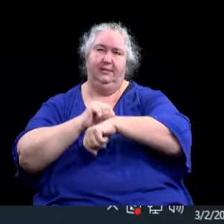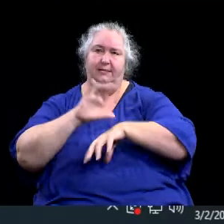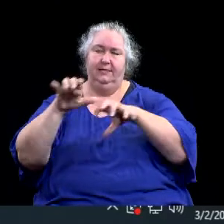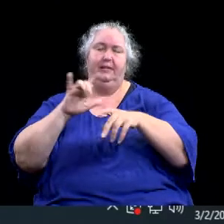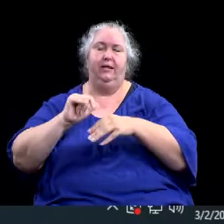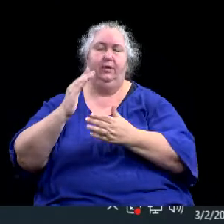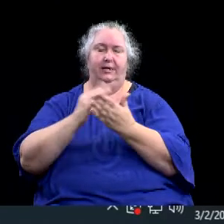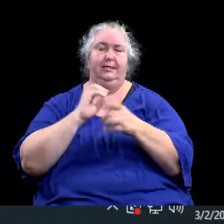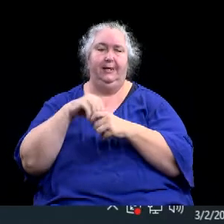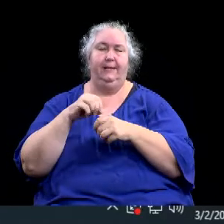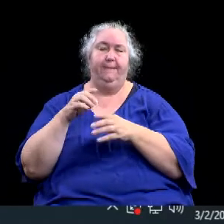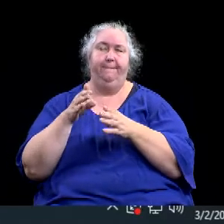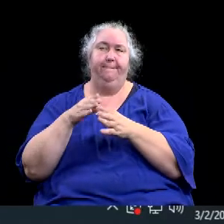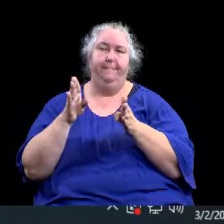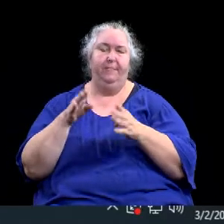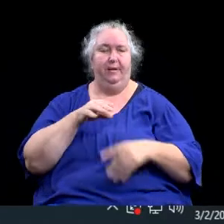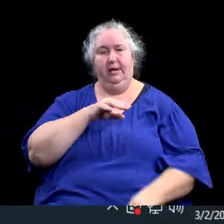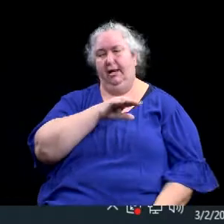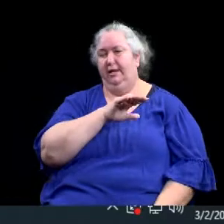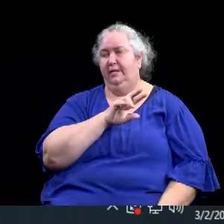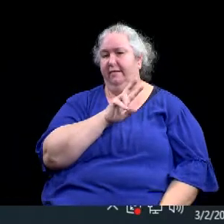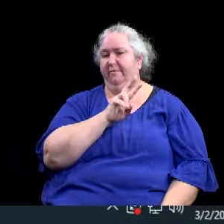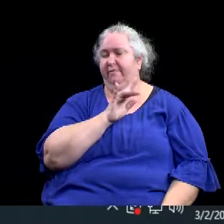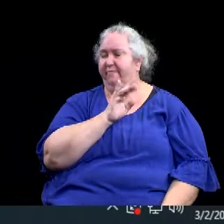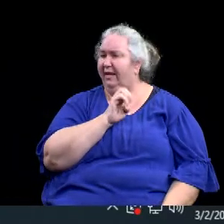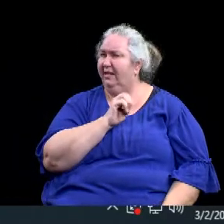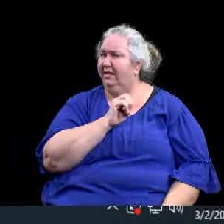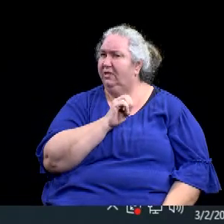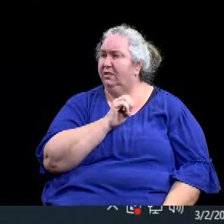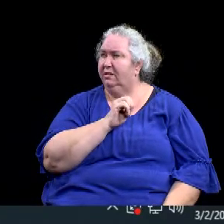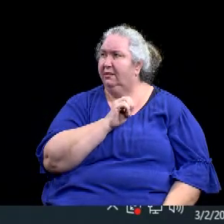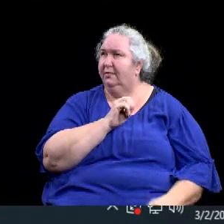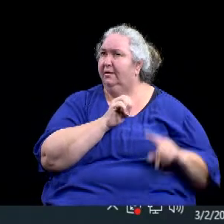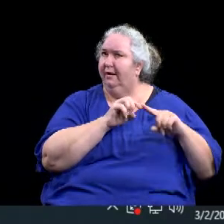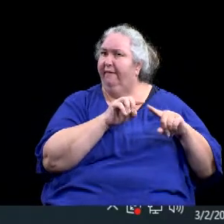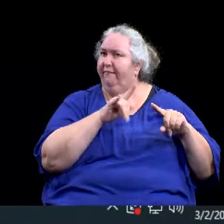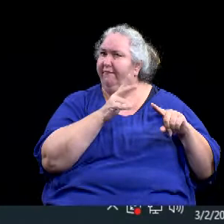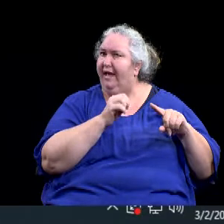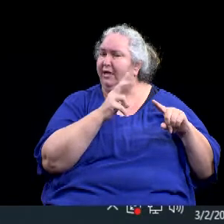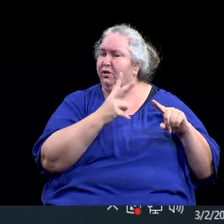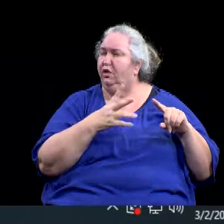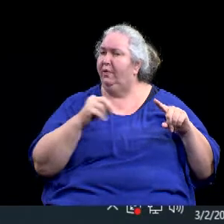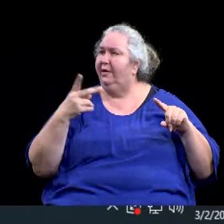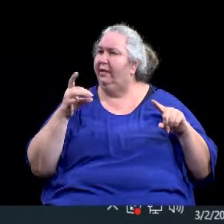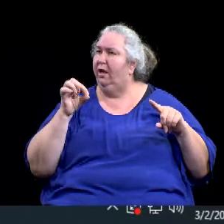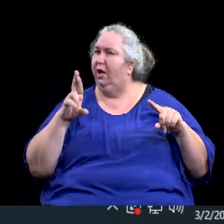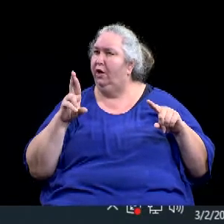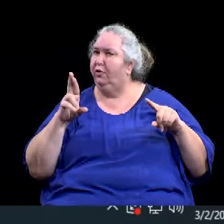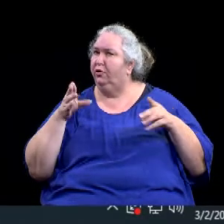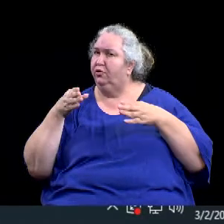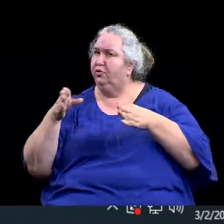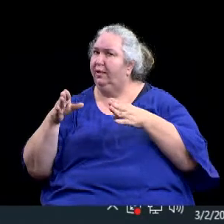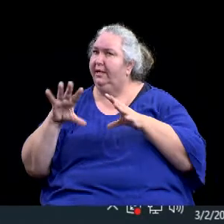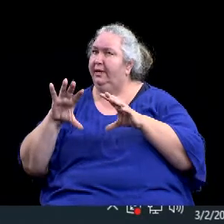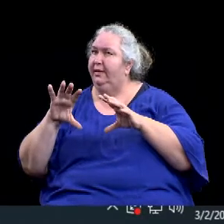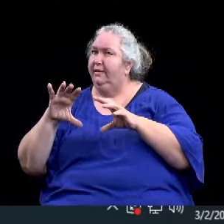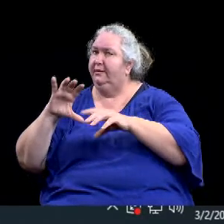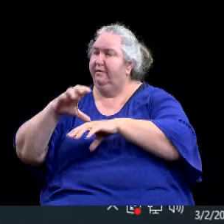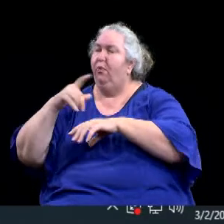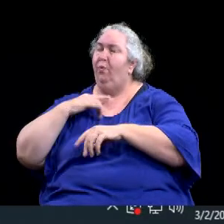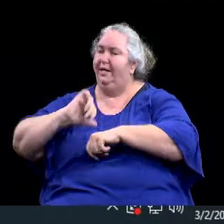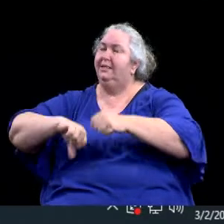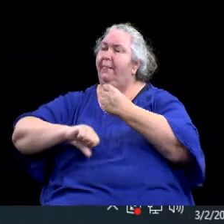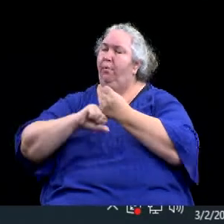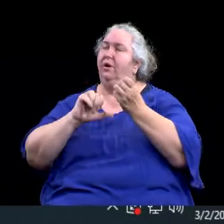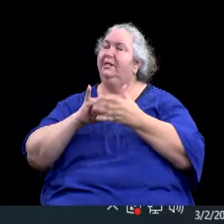and the Hunters Creek Edition. Obviously, we support these subdivisions and would like to see them approved. And if the council has any